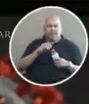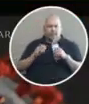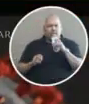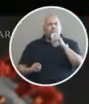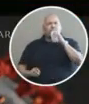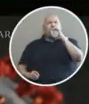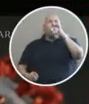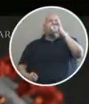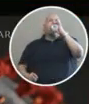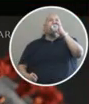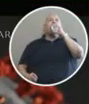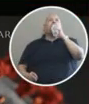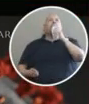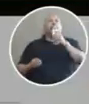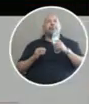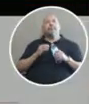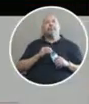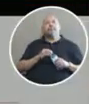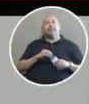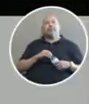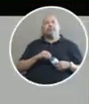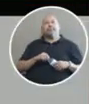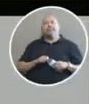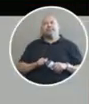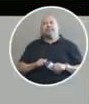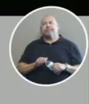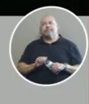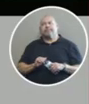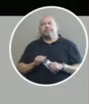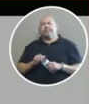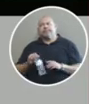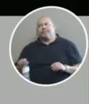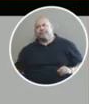Okay, so I'm on slide 4.